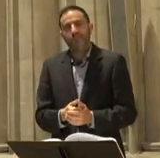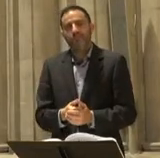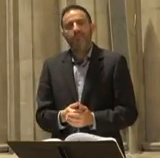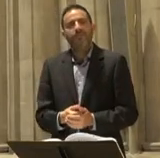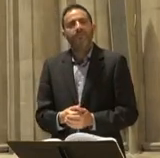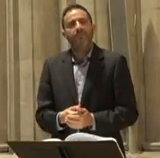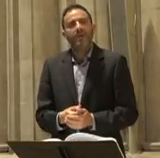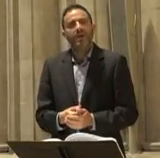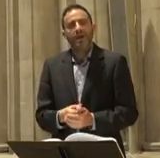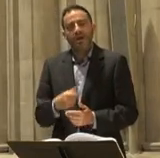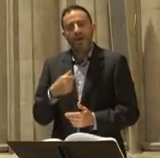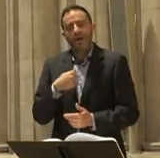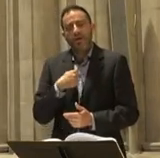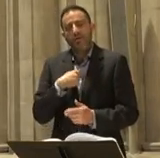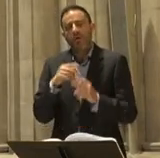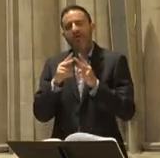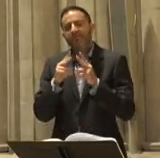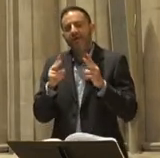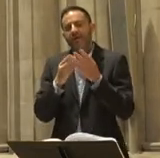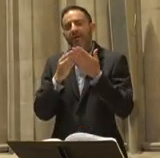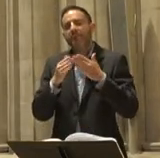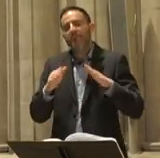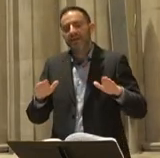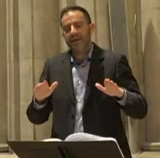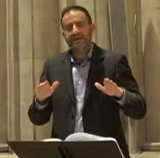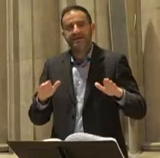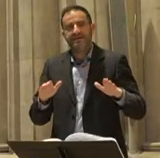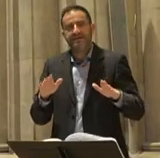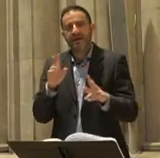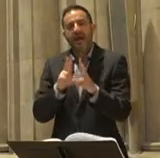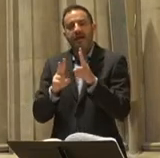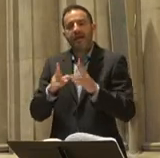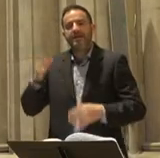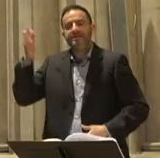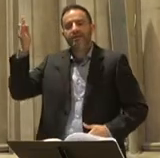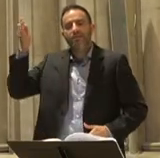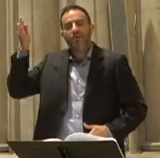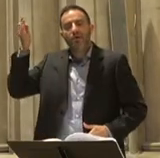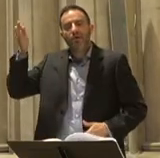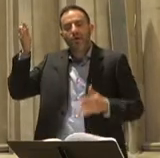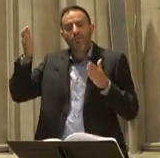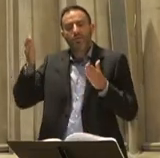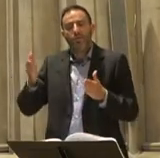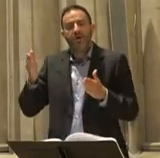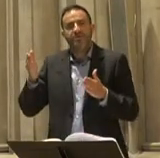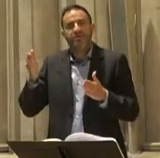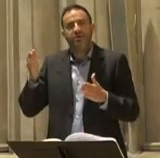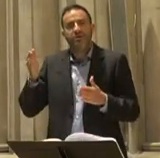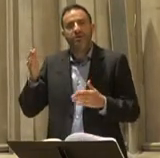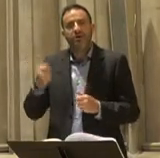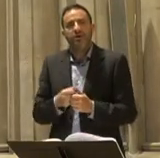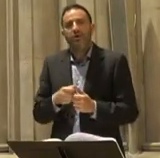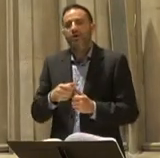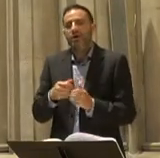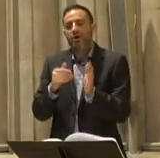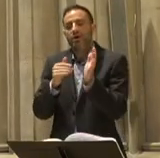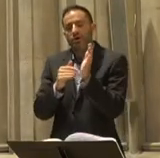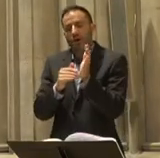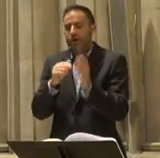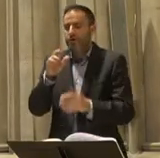morning. We are very blessed to have as our guest preacher, the Very Reverend Dr. Robert